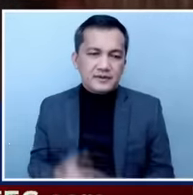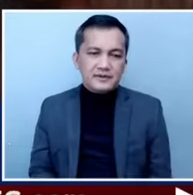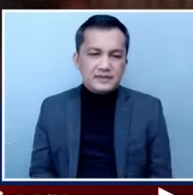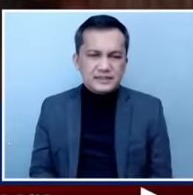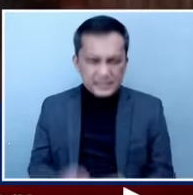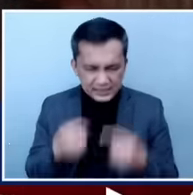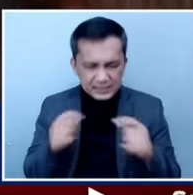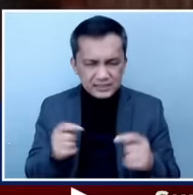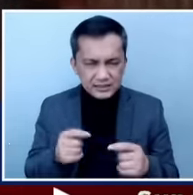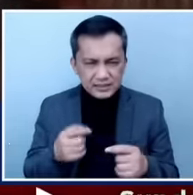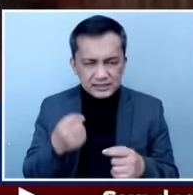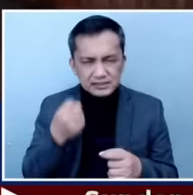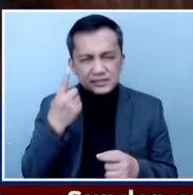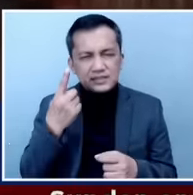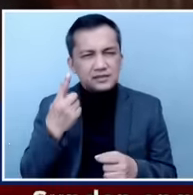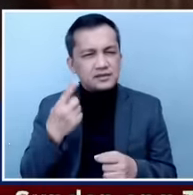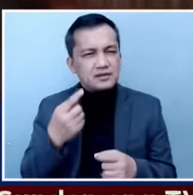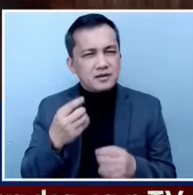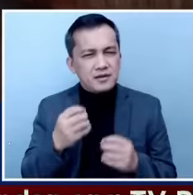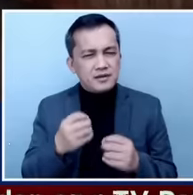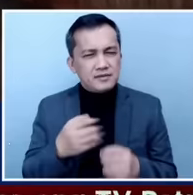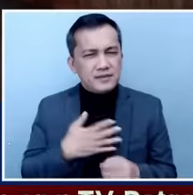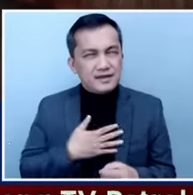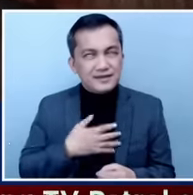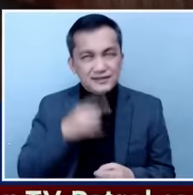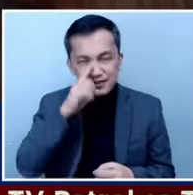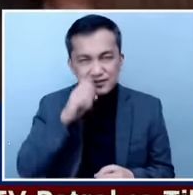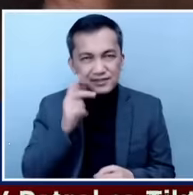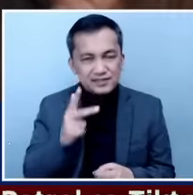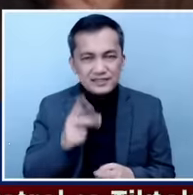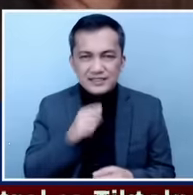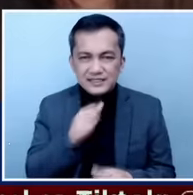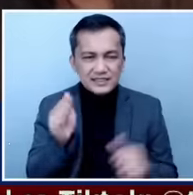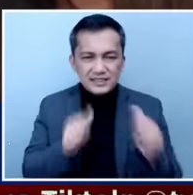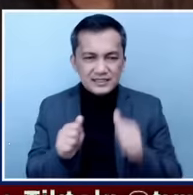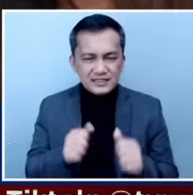trying to grasp that more in my 30s and now that I'm not acting anymore.